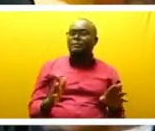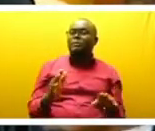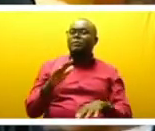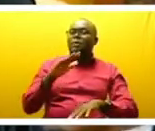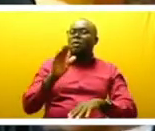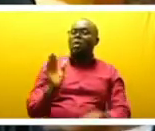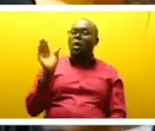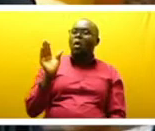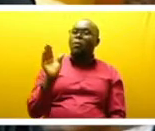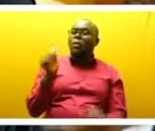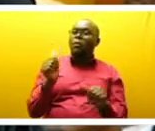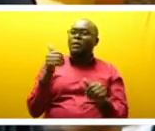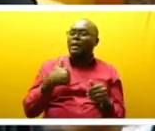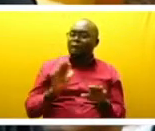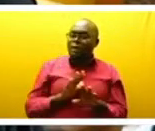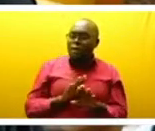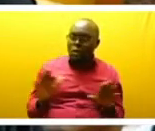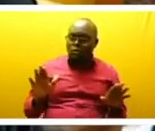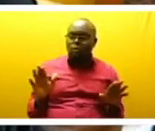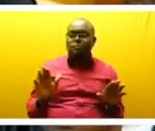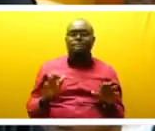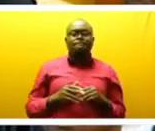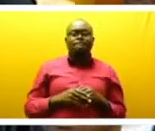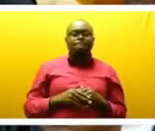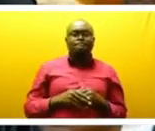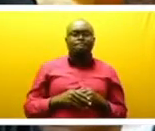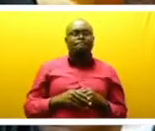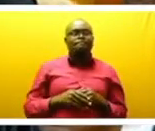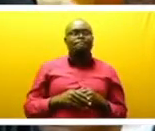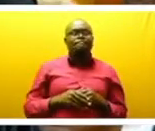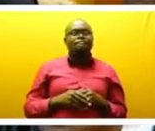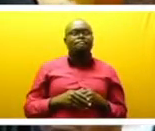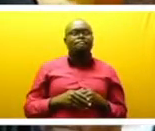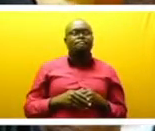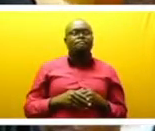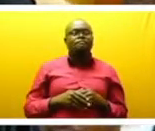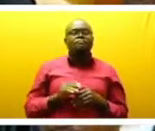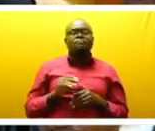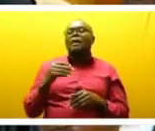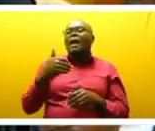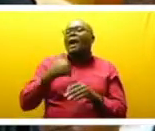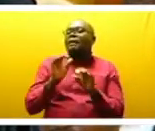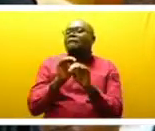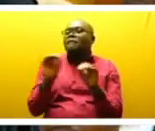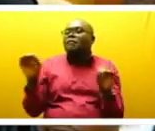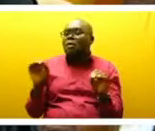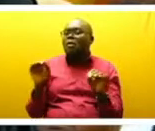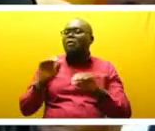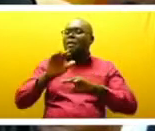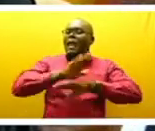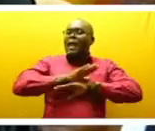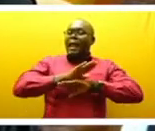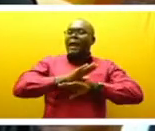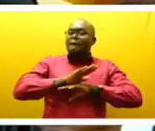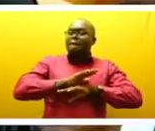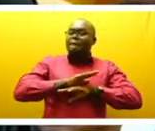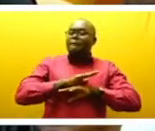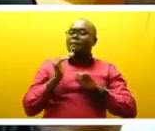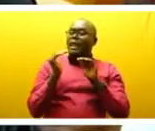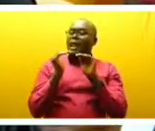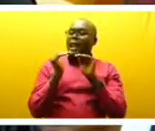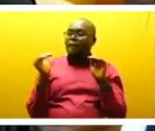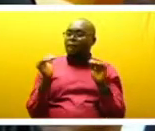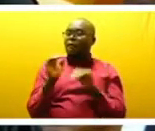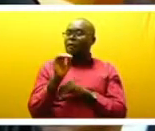which have not been accompanied with sufficient level